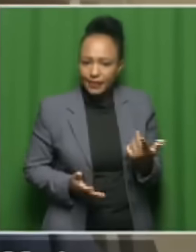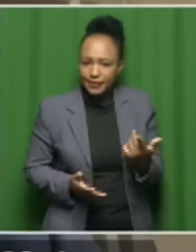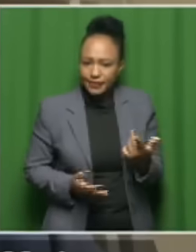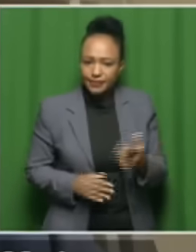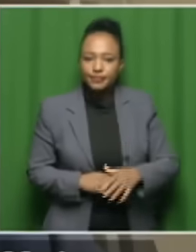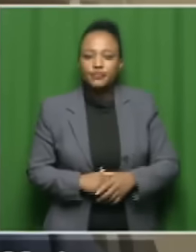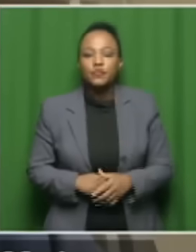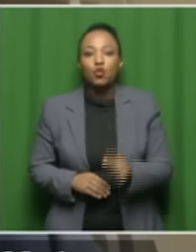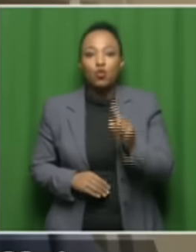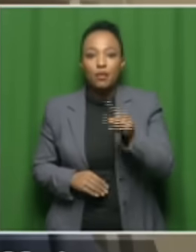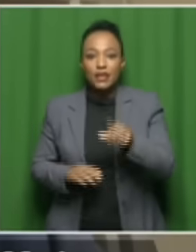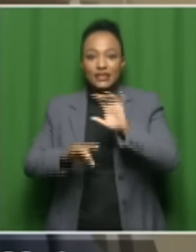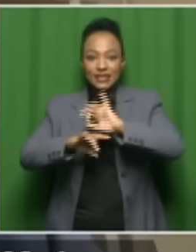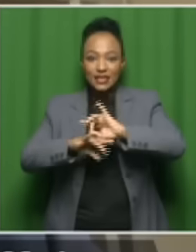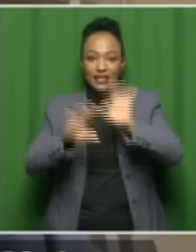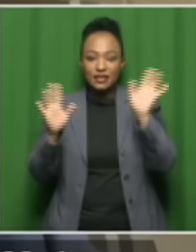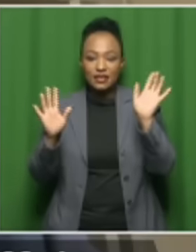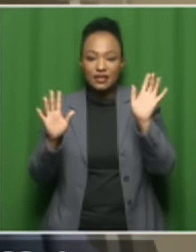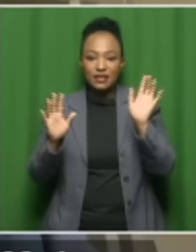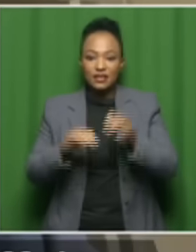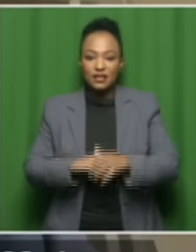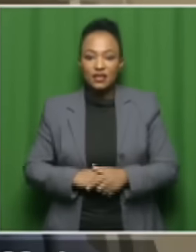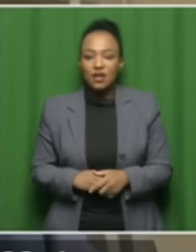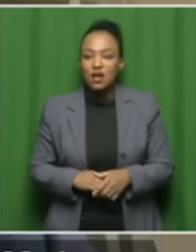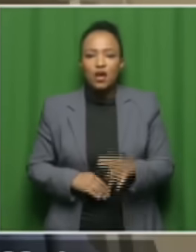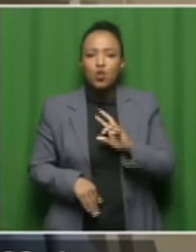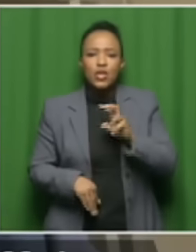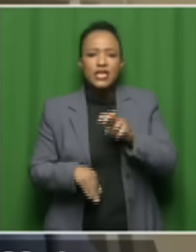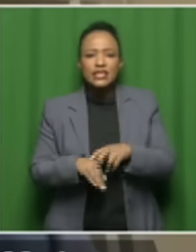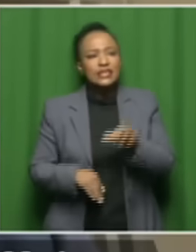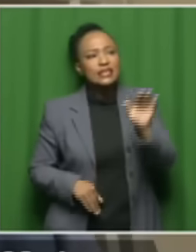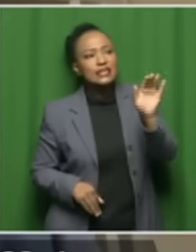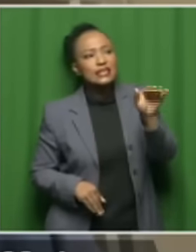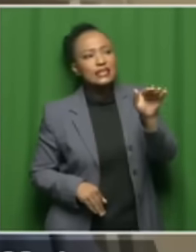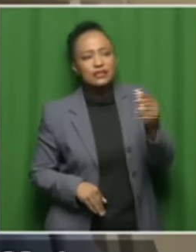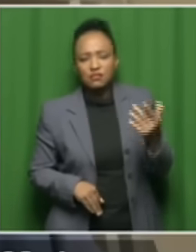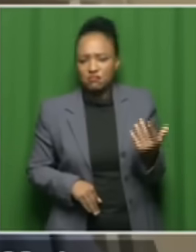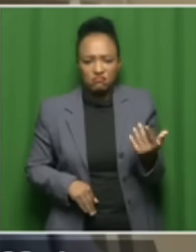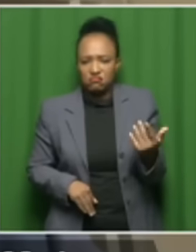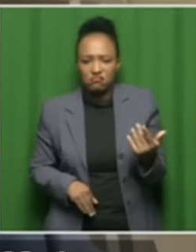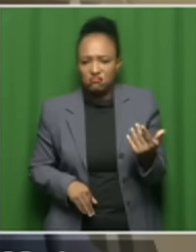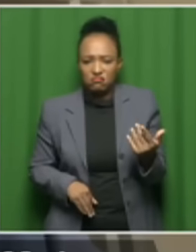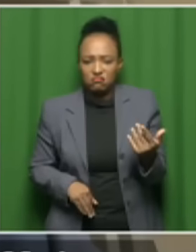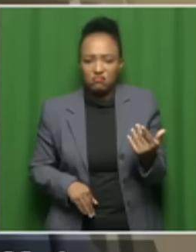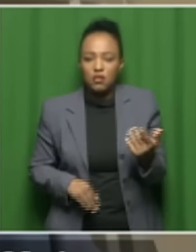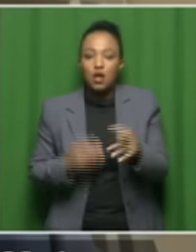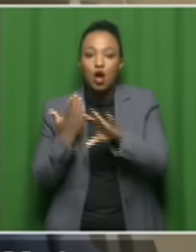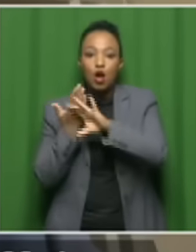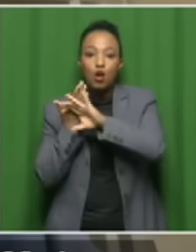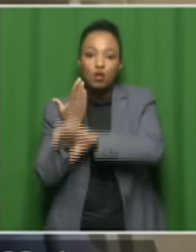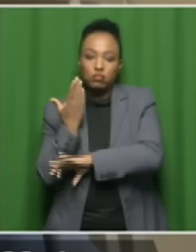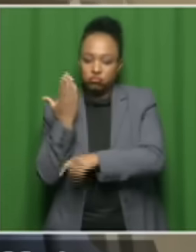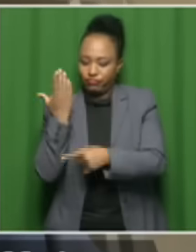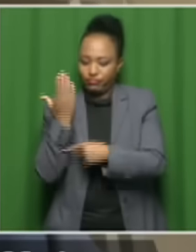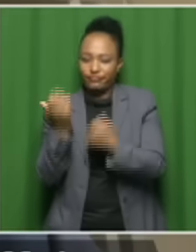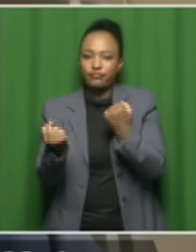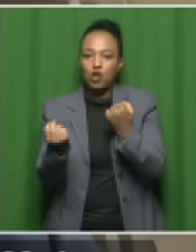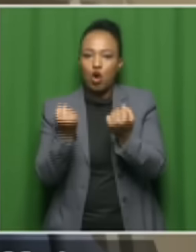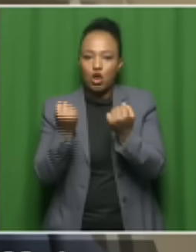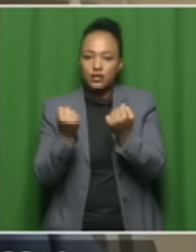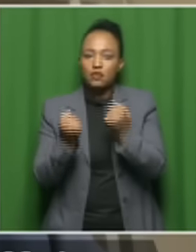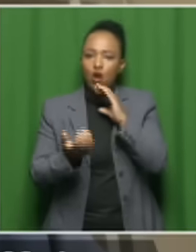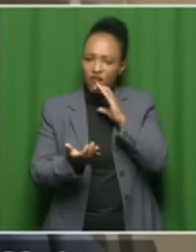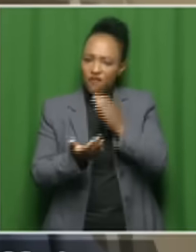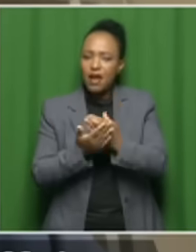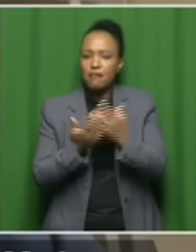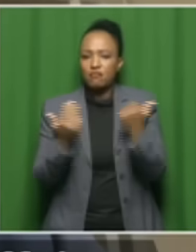it clear. They shouldn't have to plead their case. Effectively, the Constitutional Court has confirmed